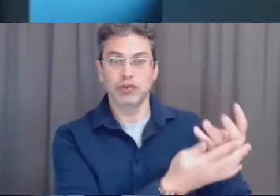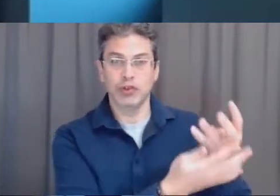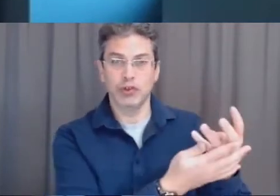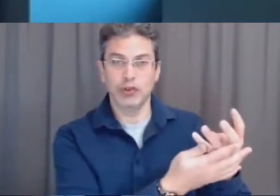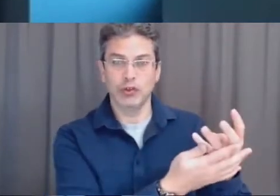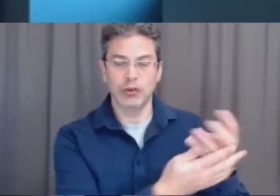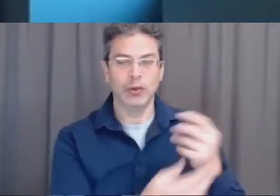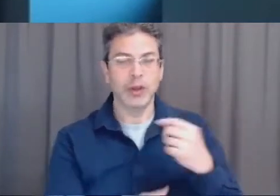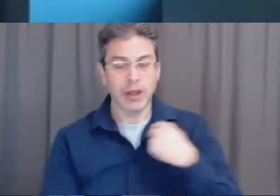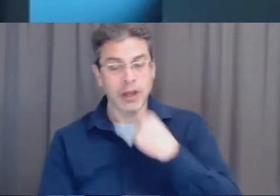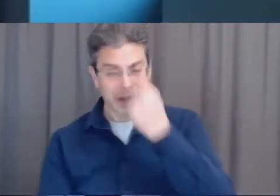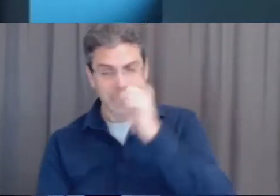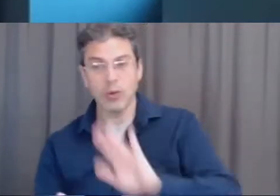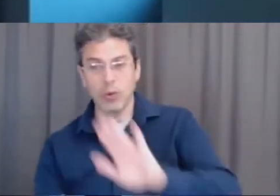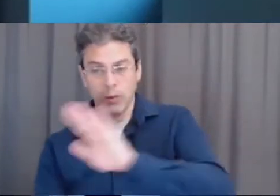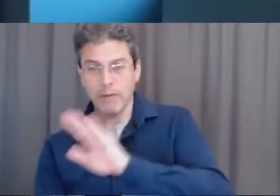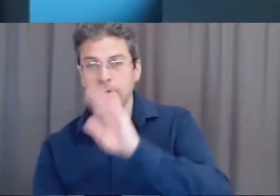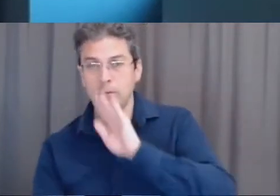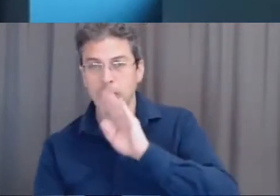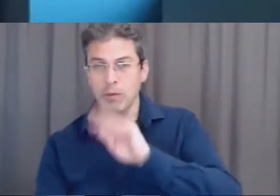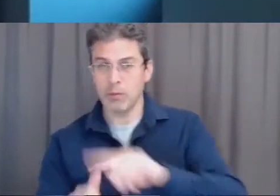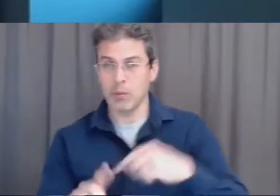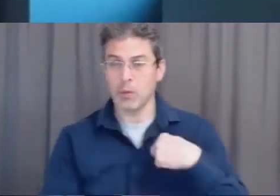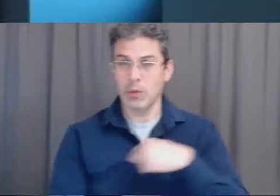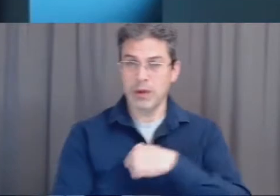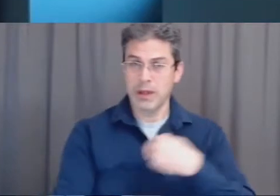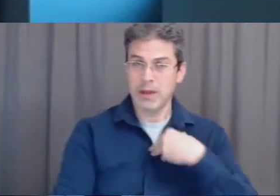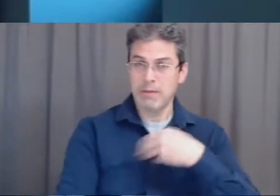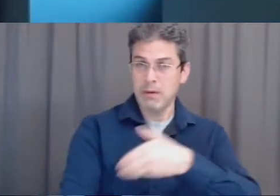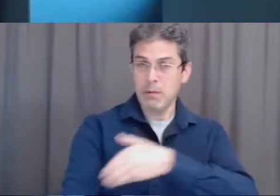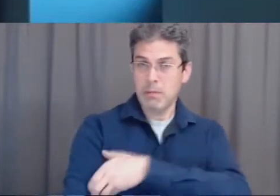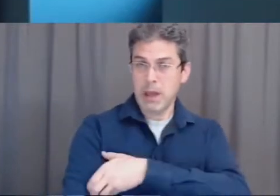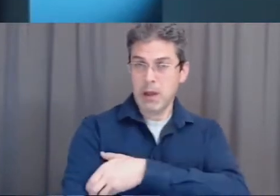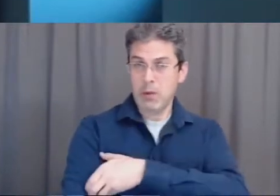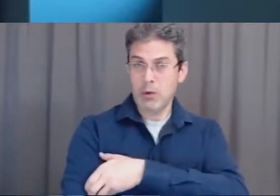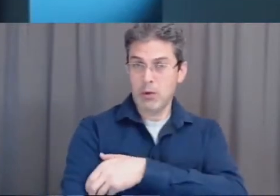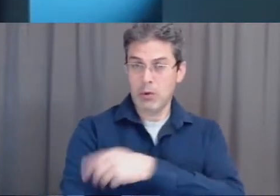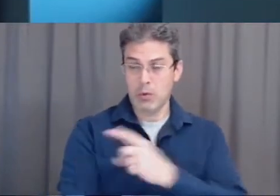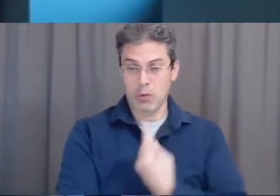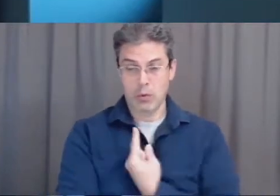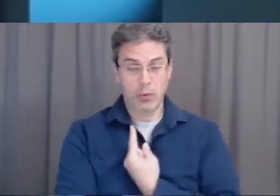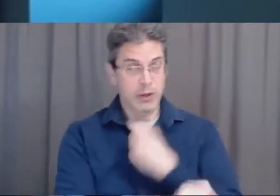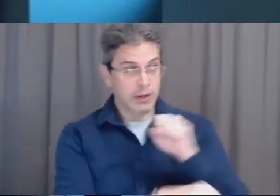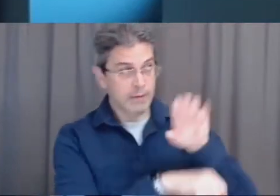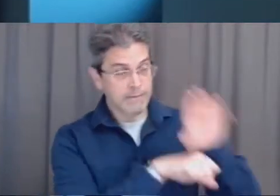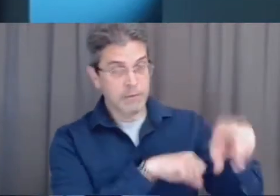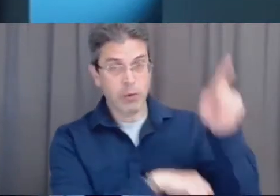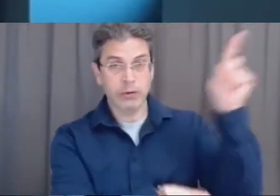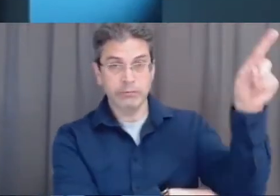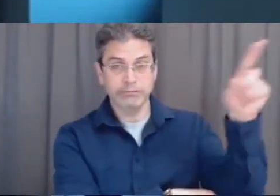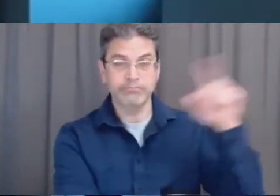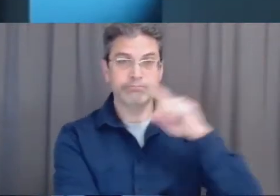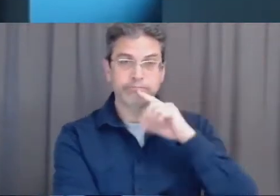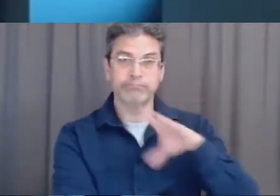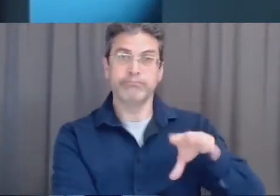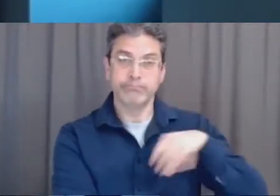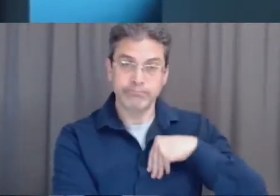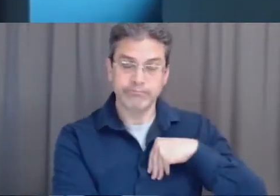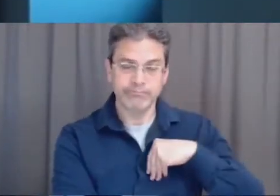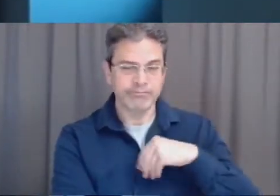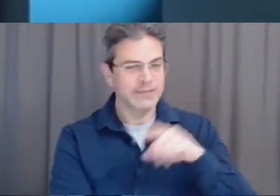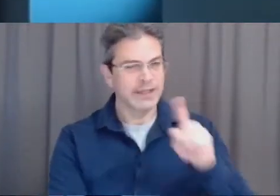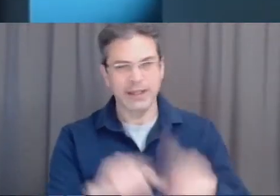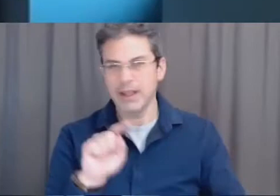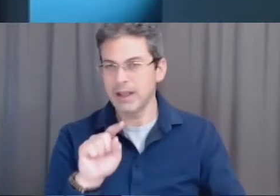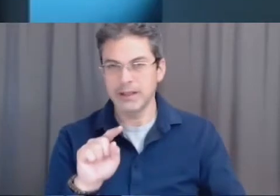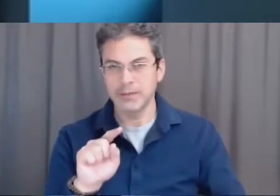can single-handedly bend China to our will. And that's why the imminent change of